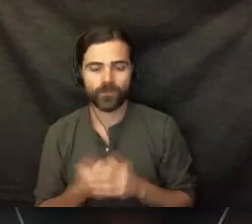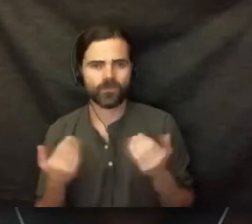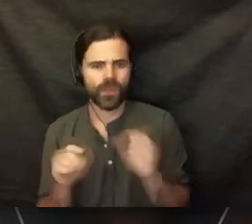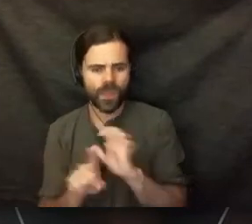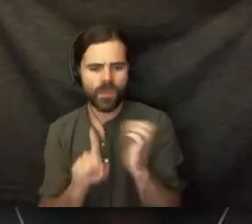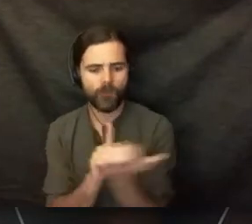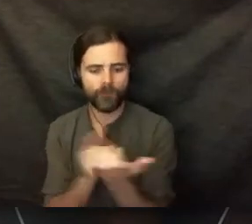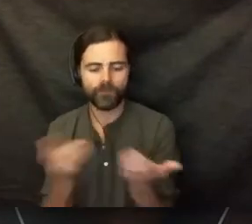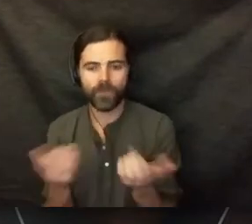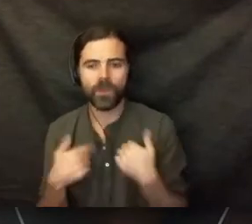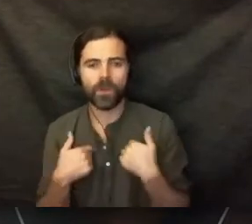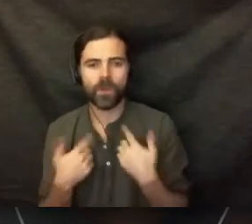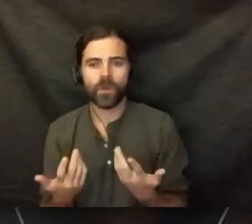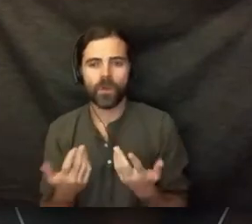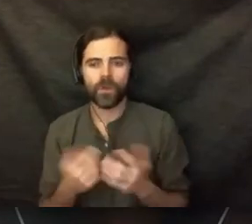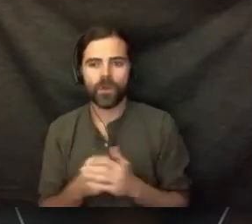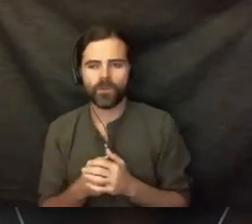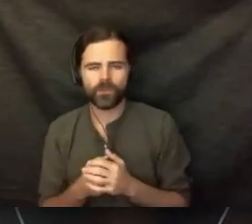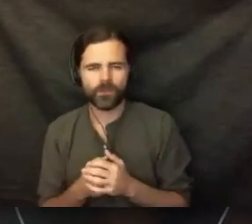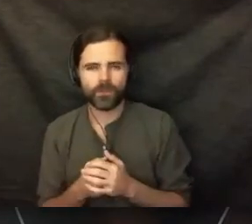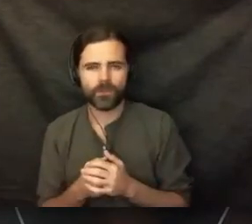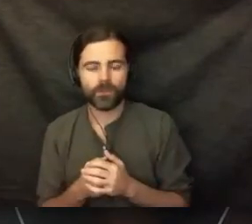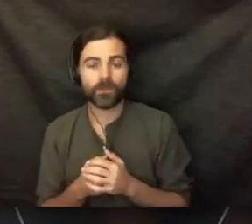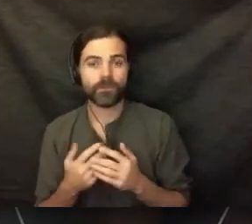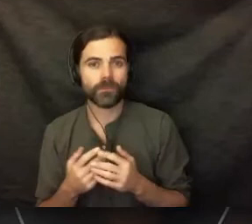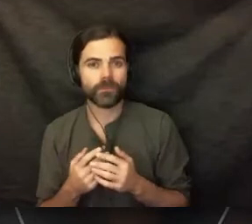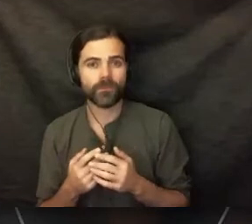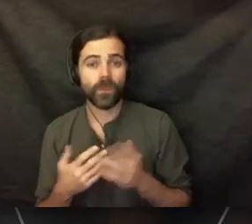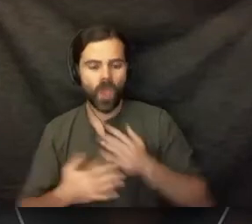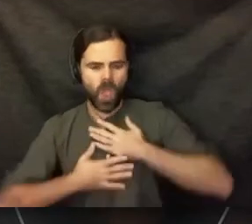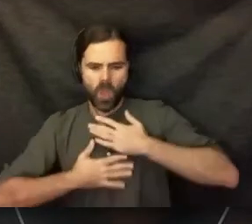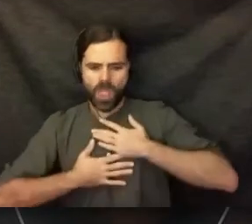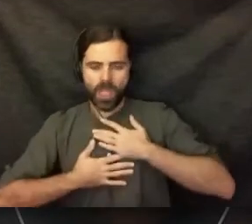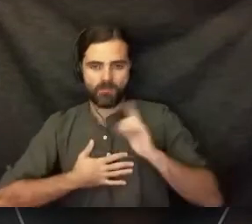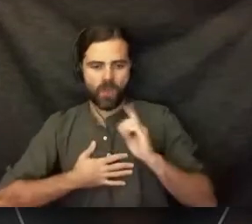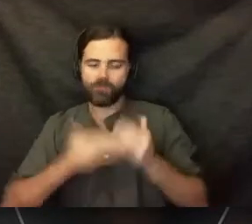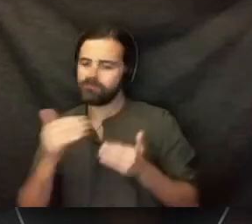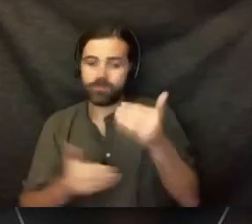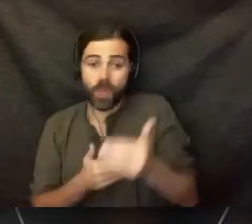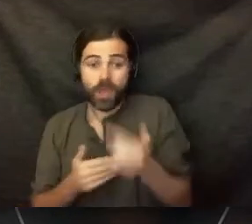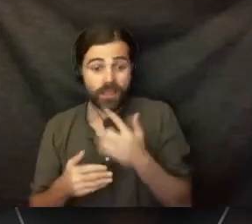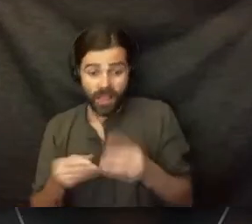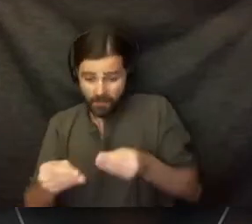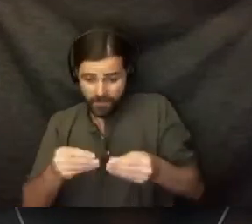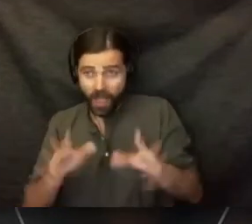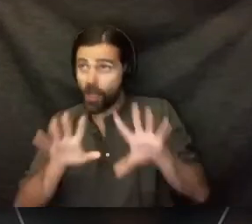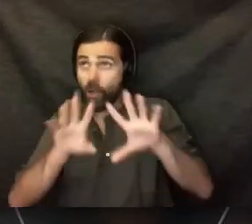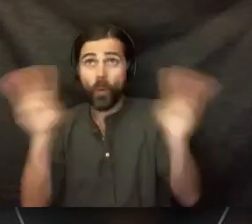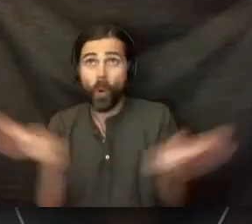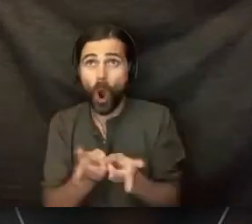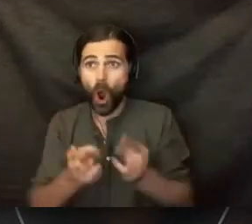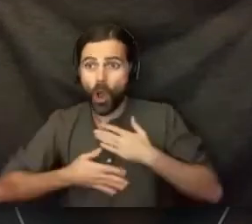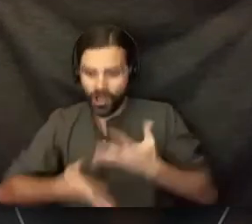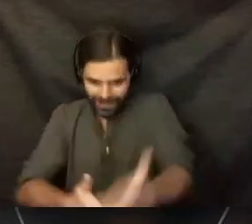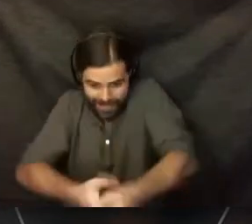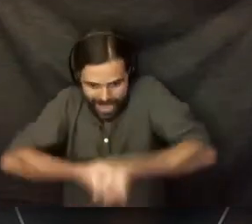a new thesis of stewardship about which goes beyond ownership? Because the reality is we cannot own the material world and hoard it and drive its hoarding. We